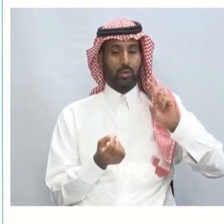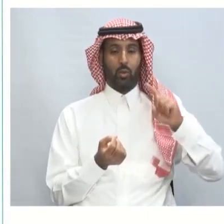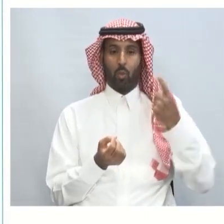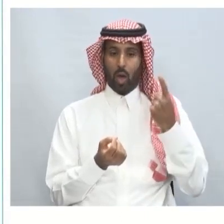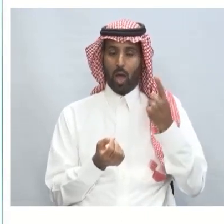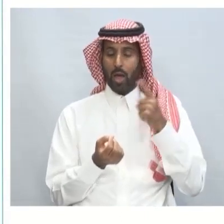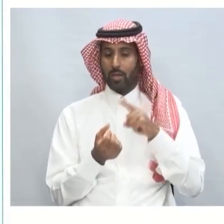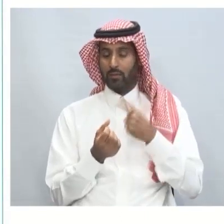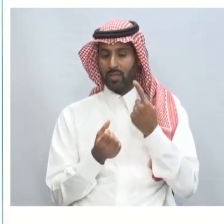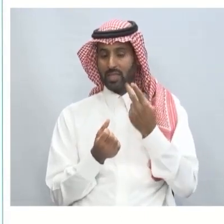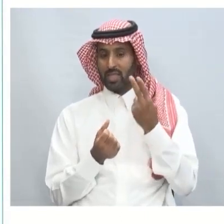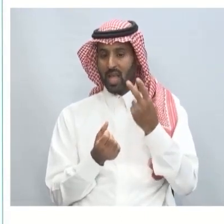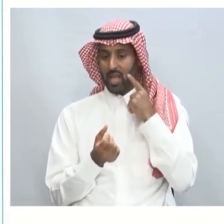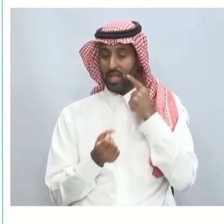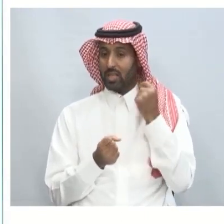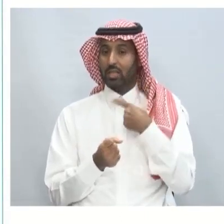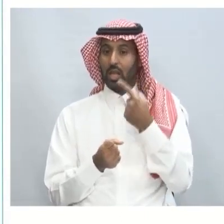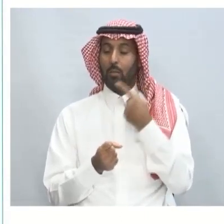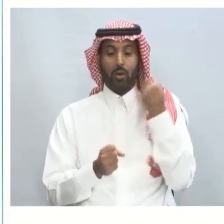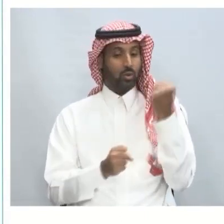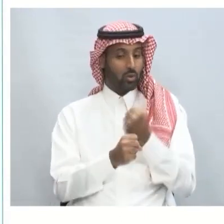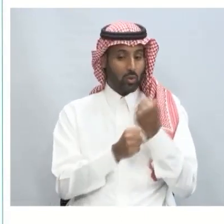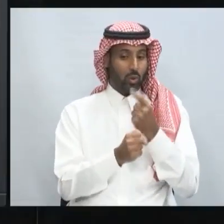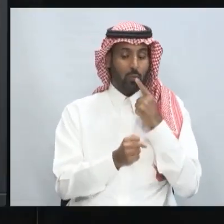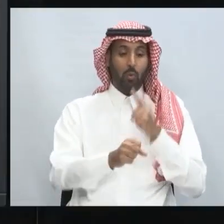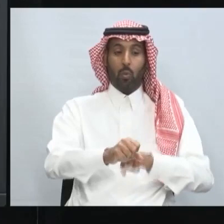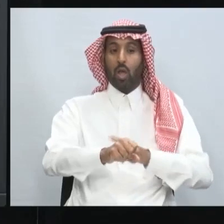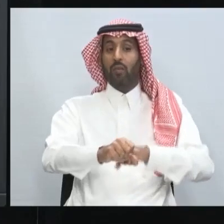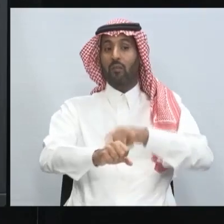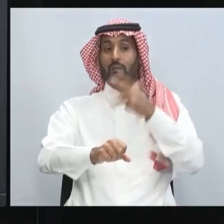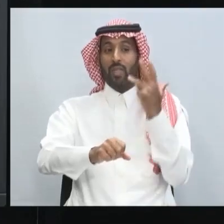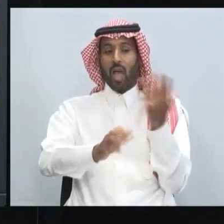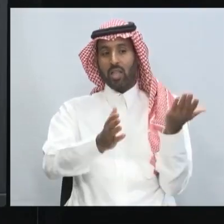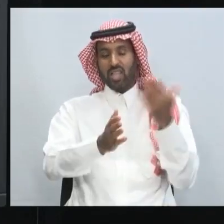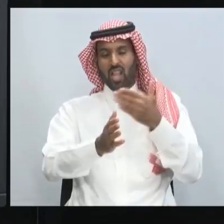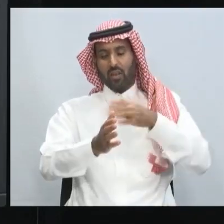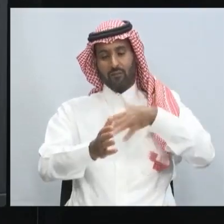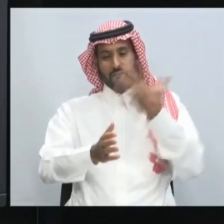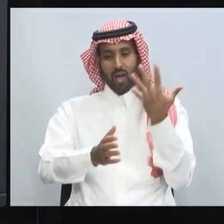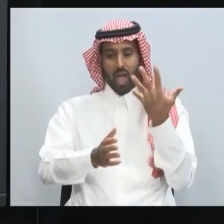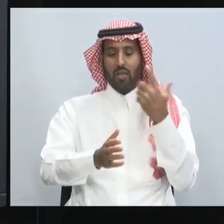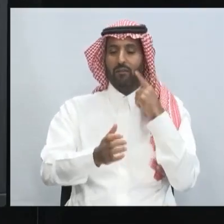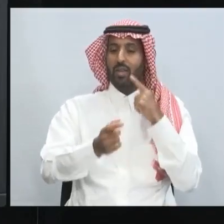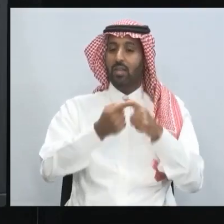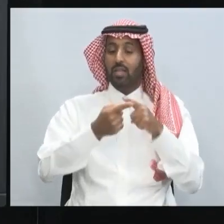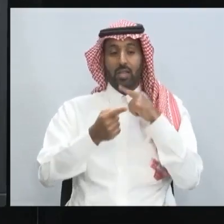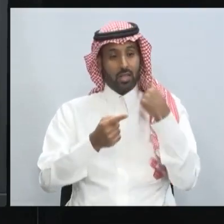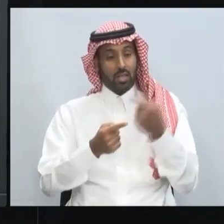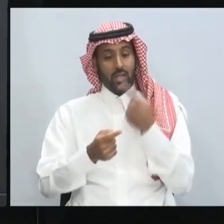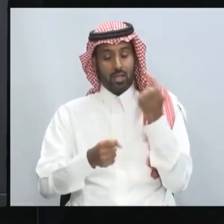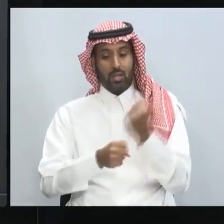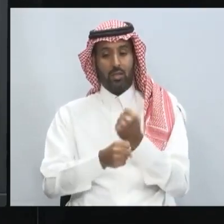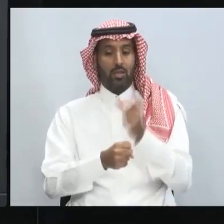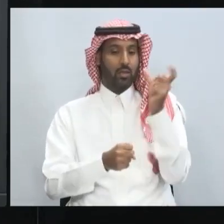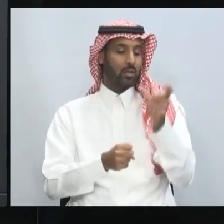unit, we're talking about jobs, working from 9 to 5. So the whole theme of this unit is just the